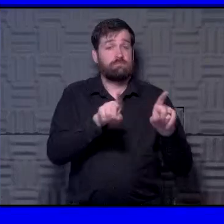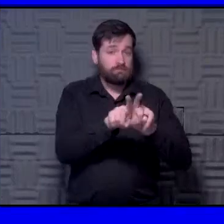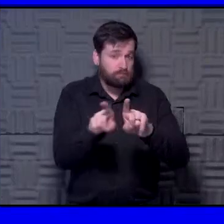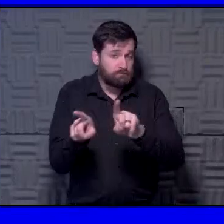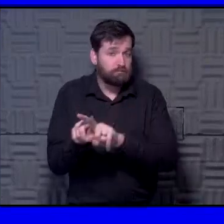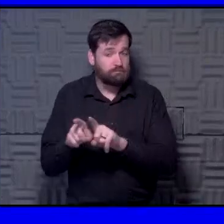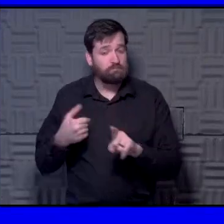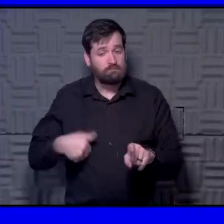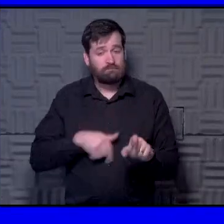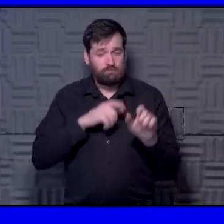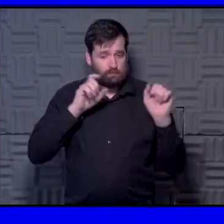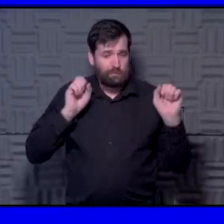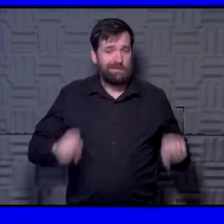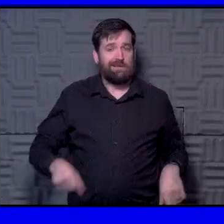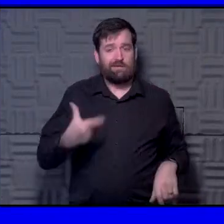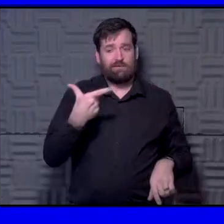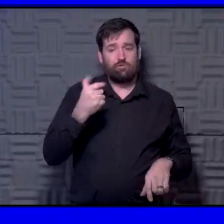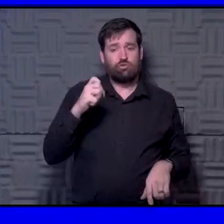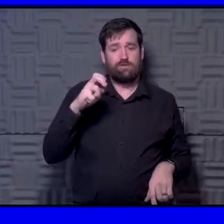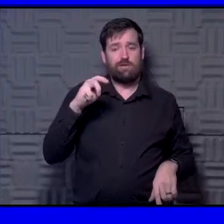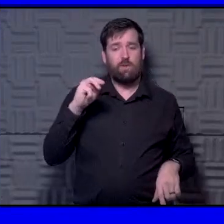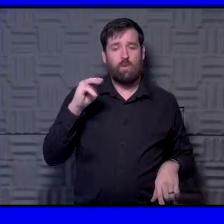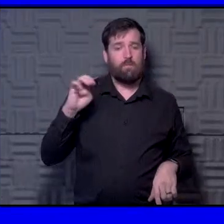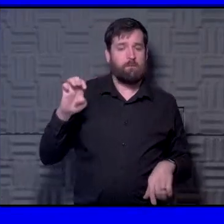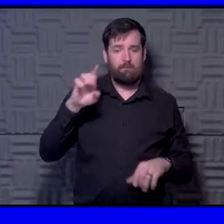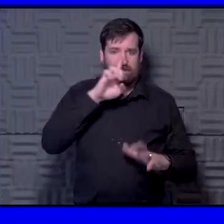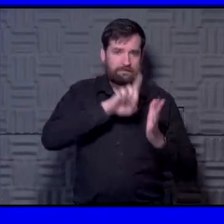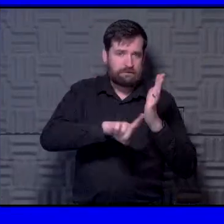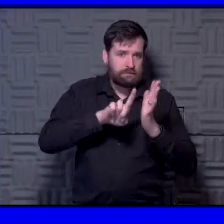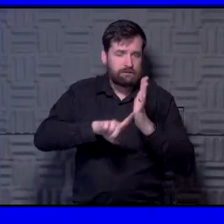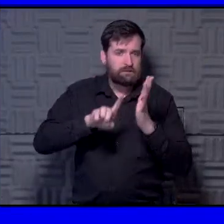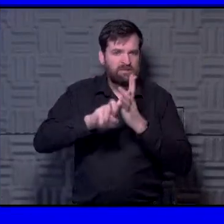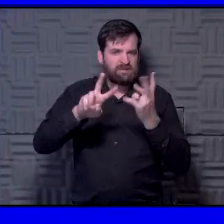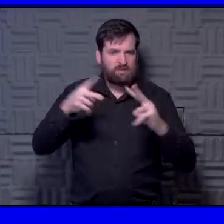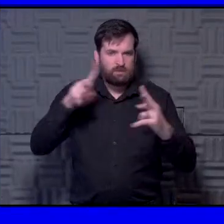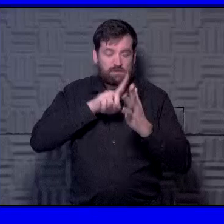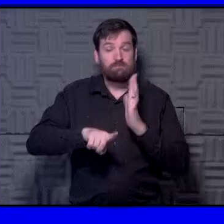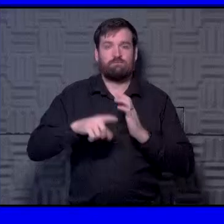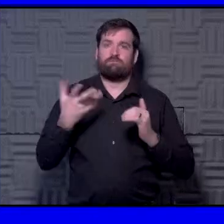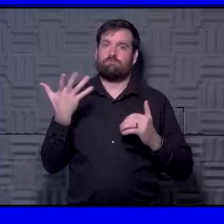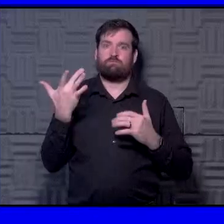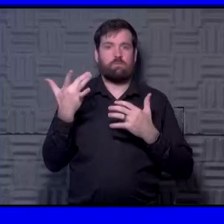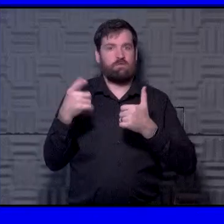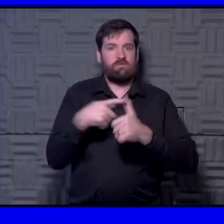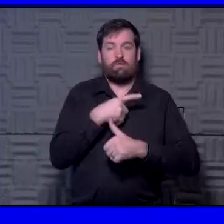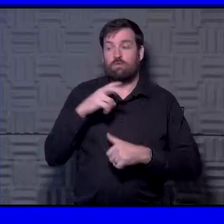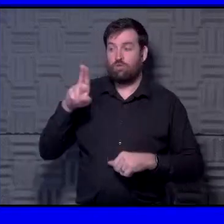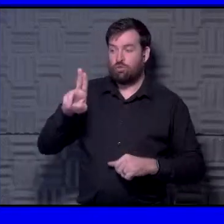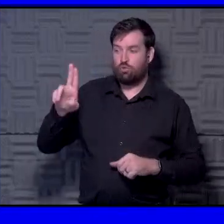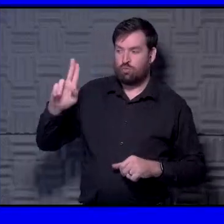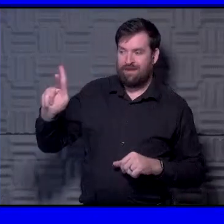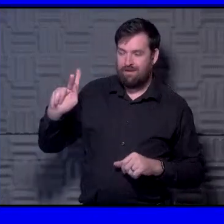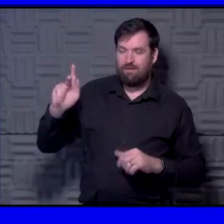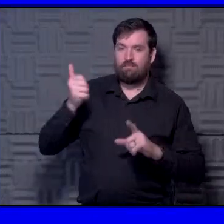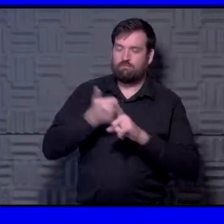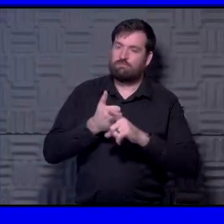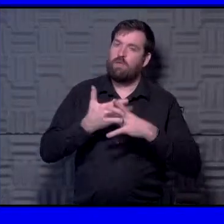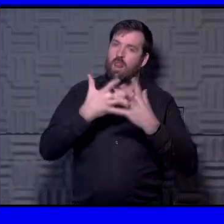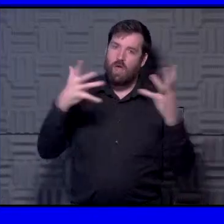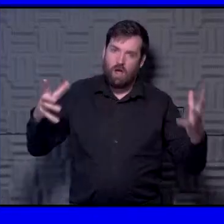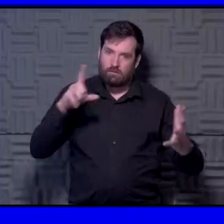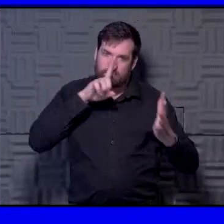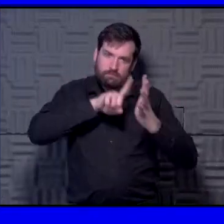the ability to do the genome sequencing, and that's probably one of the reasons that we found this initially. You know, I think England or the UK has been doing a lot of genome